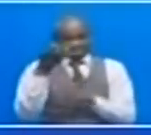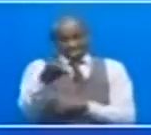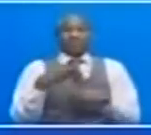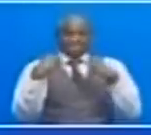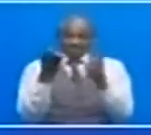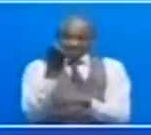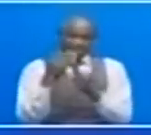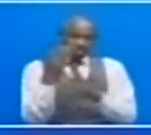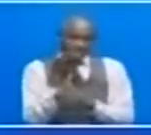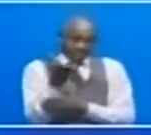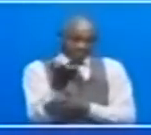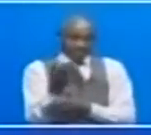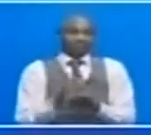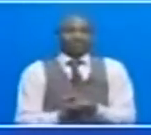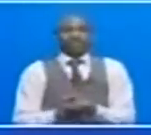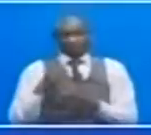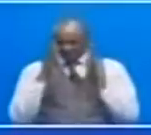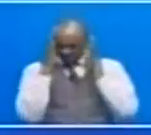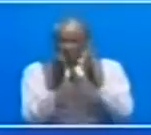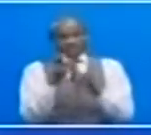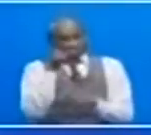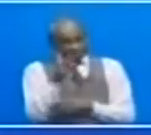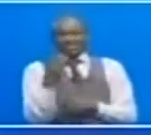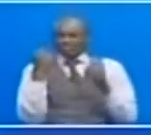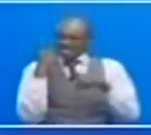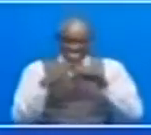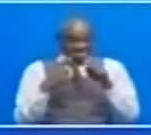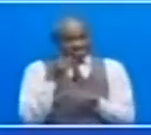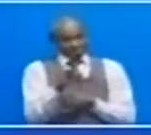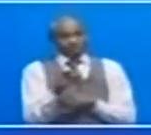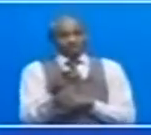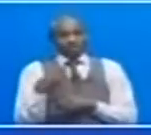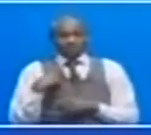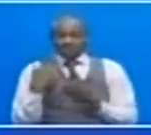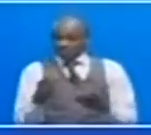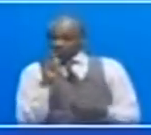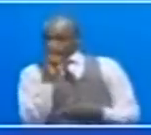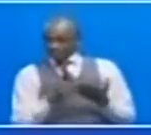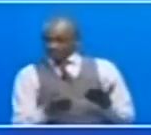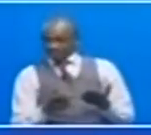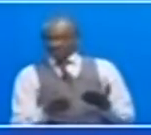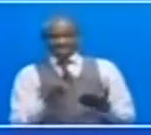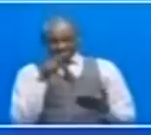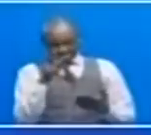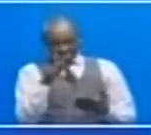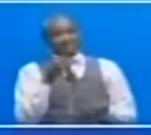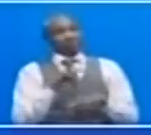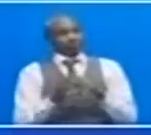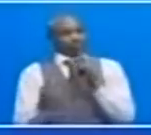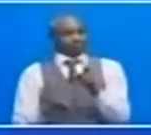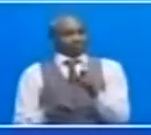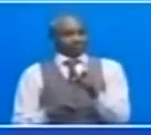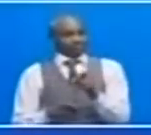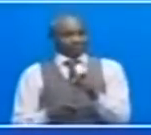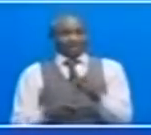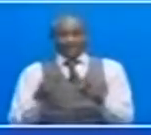that we were focusing in the last few years. And it's just that we started realizing the fruits out of it. Again, on